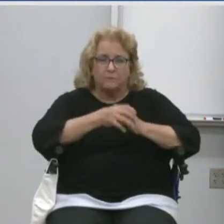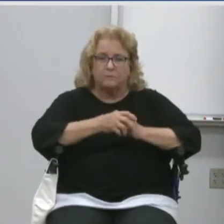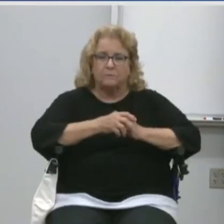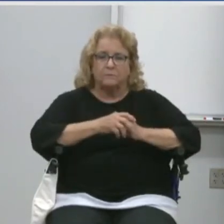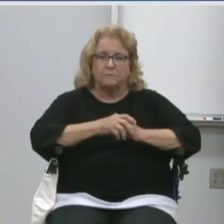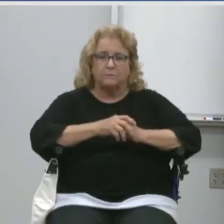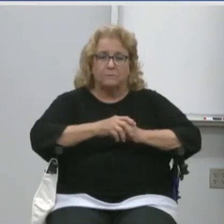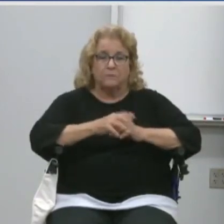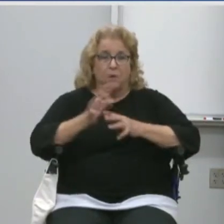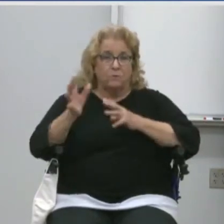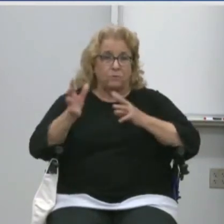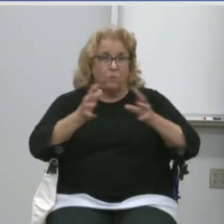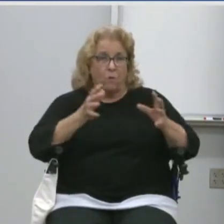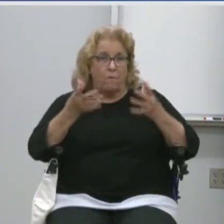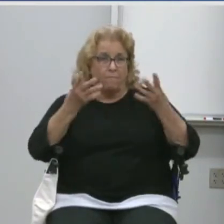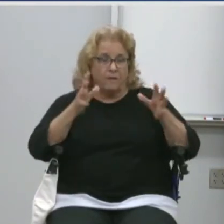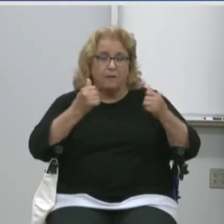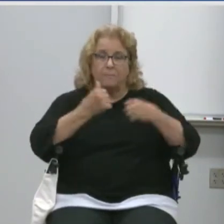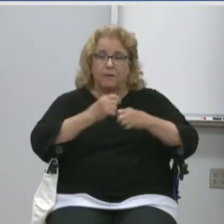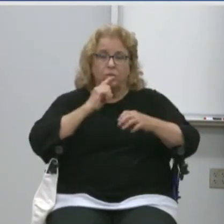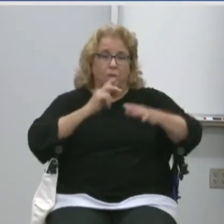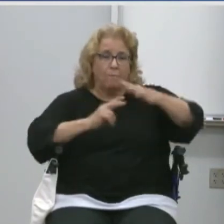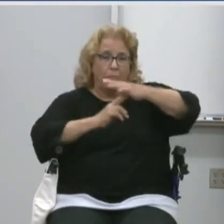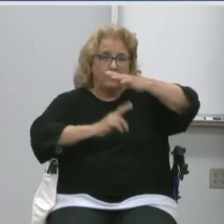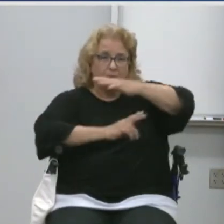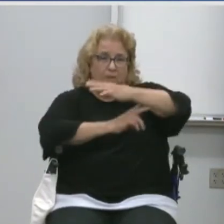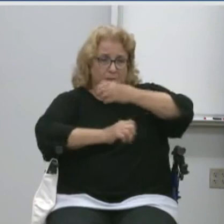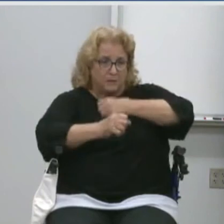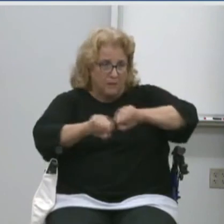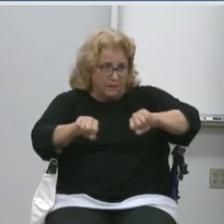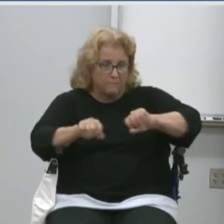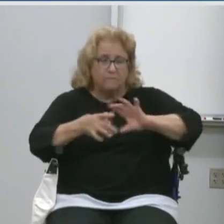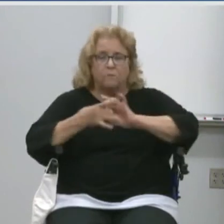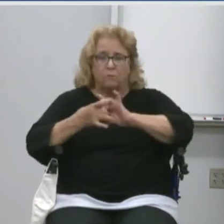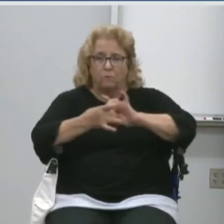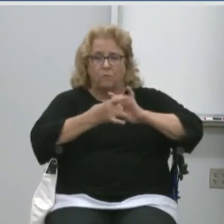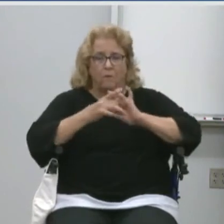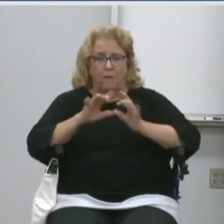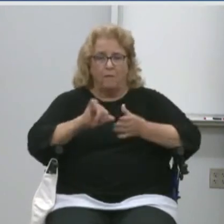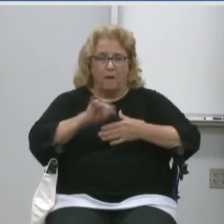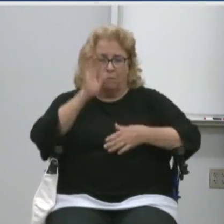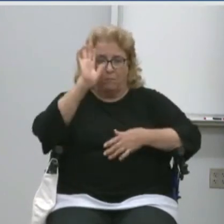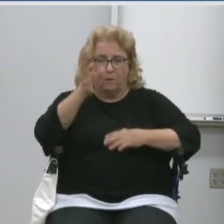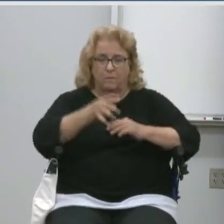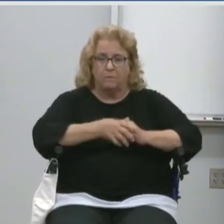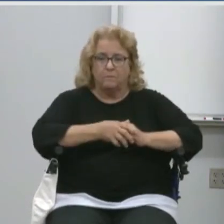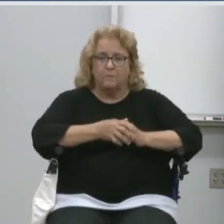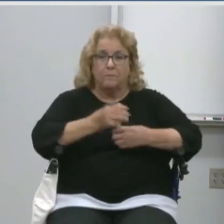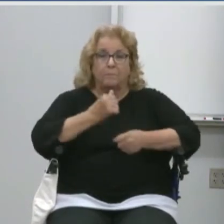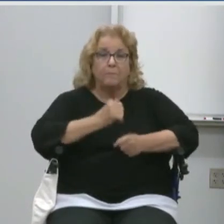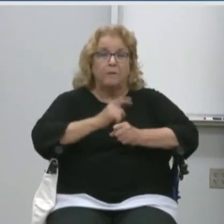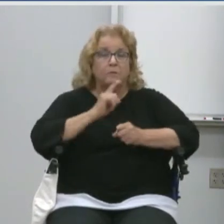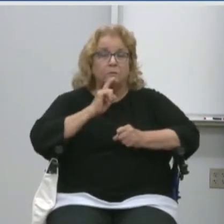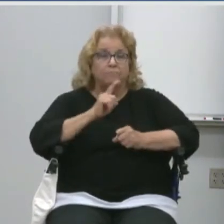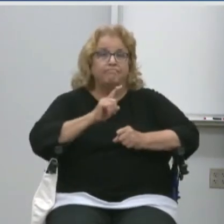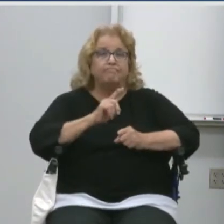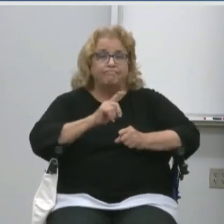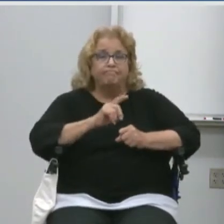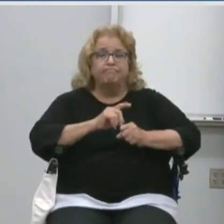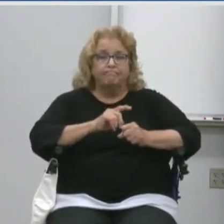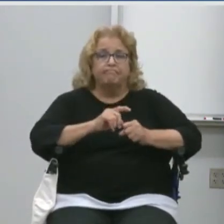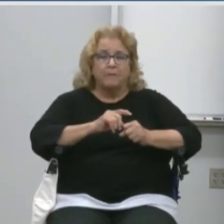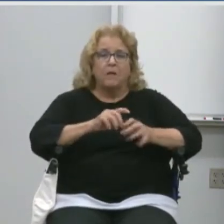after the storm to make sure that those bridges are safe to use, and we have that coordinated as well. So again, the storm is coming up the